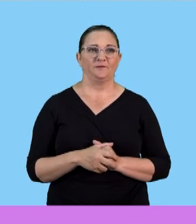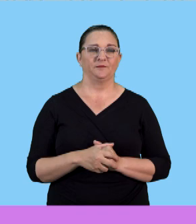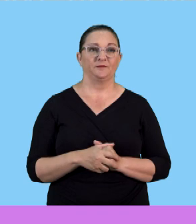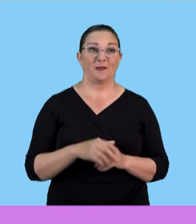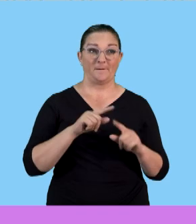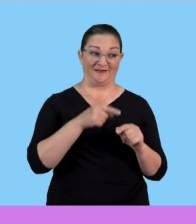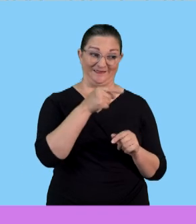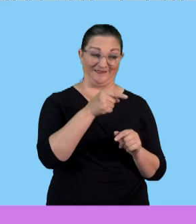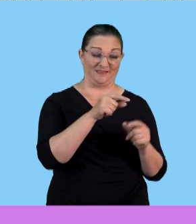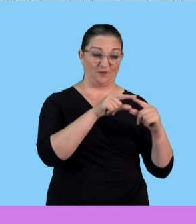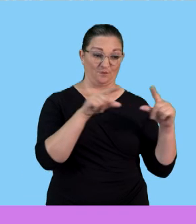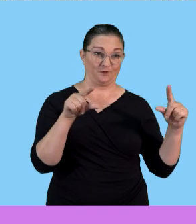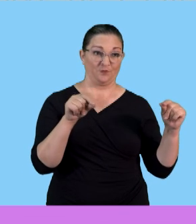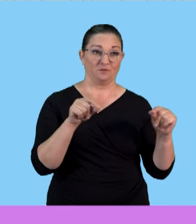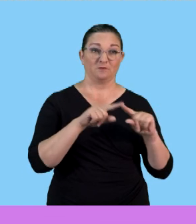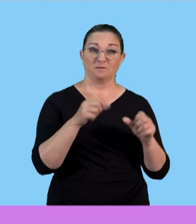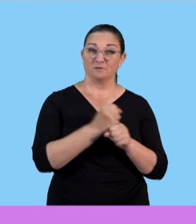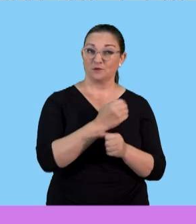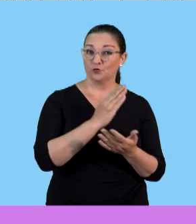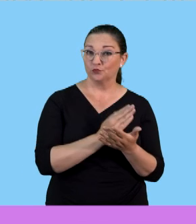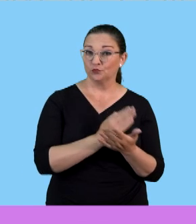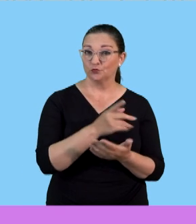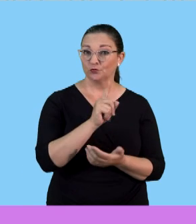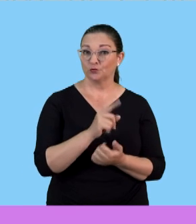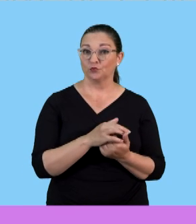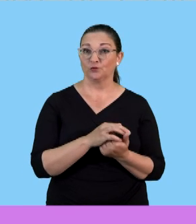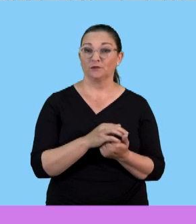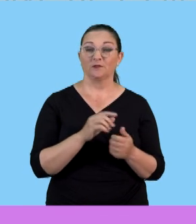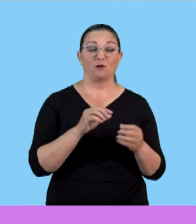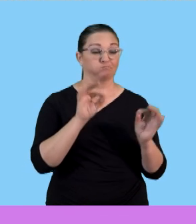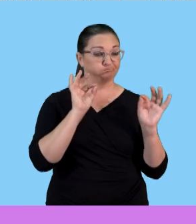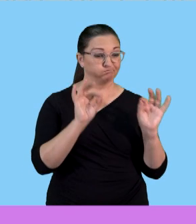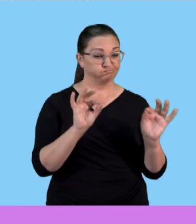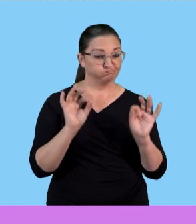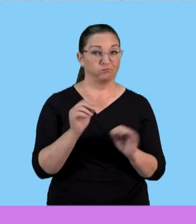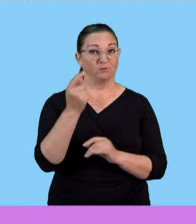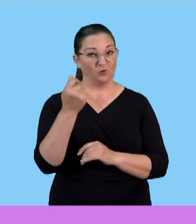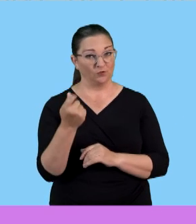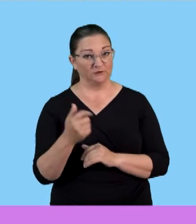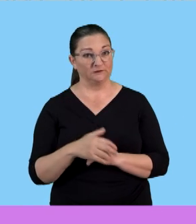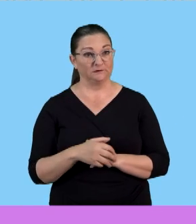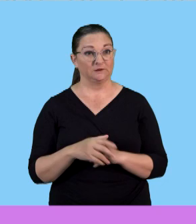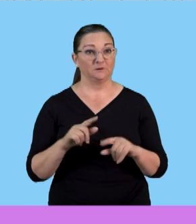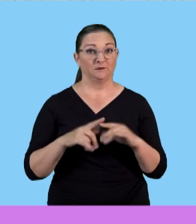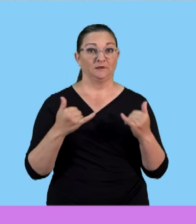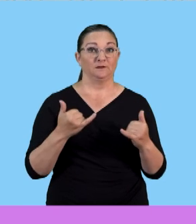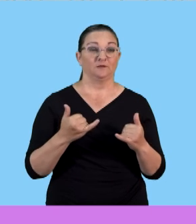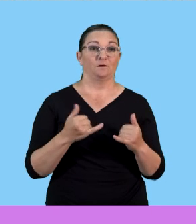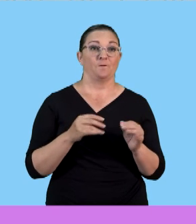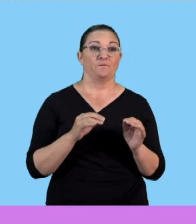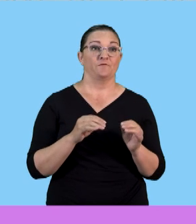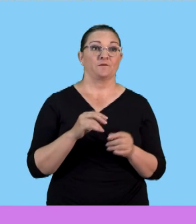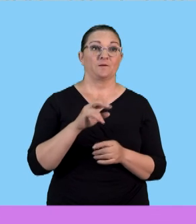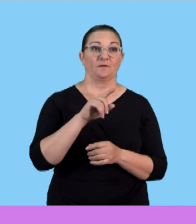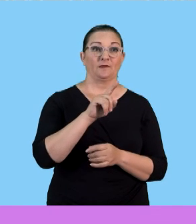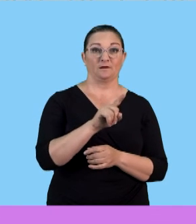other blocks. So on this block, you must also make sure that you multiply with the correct cost on each block. So on this block,